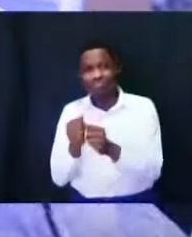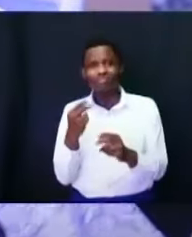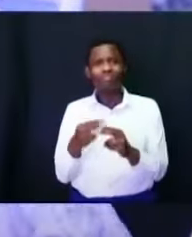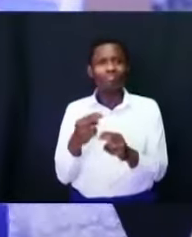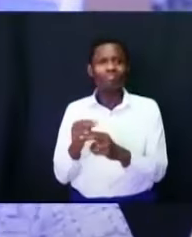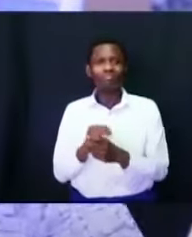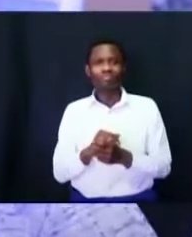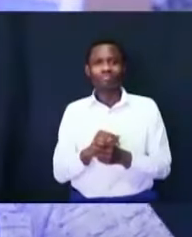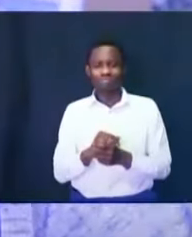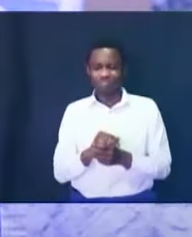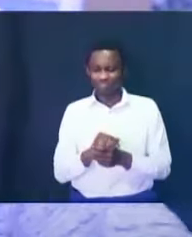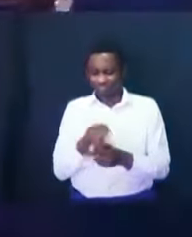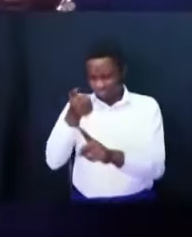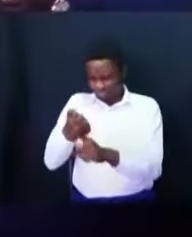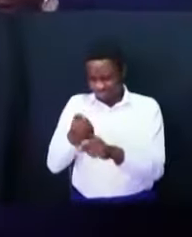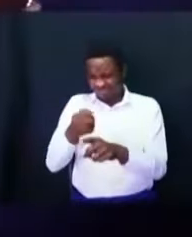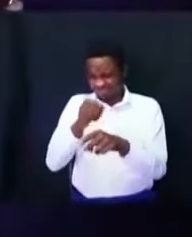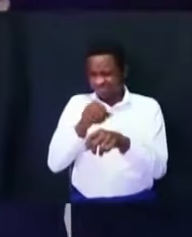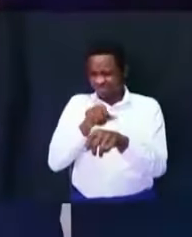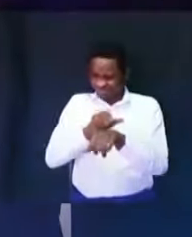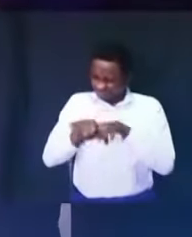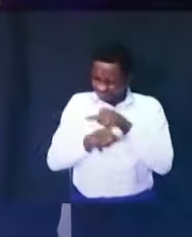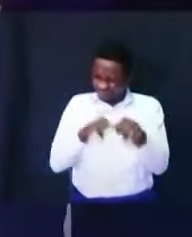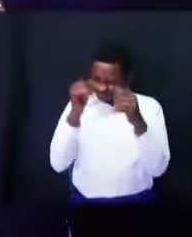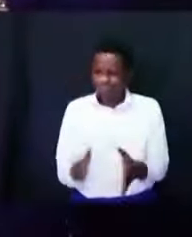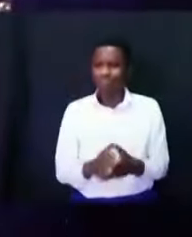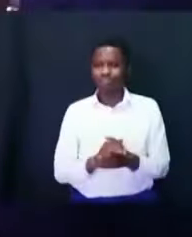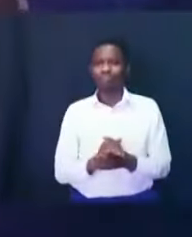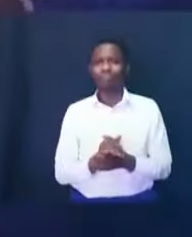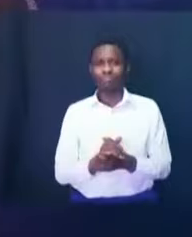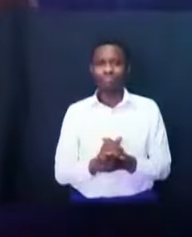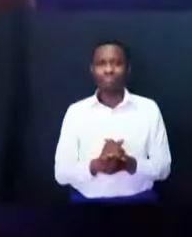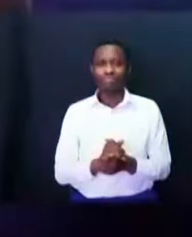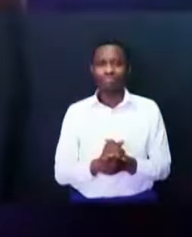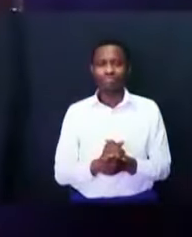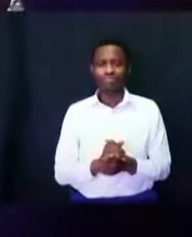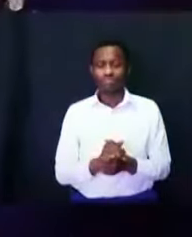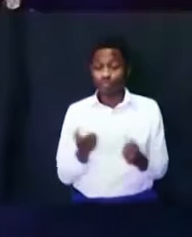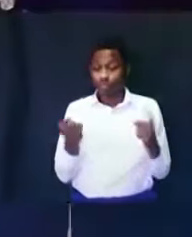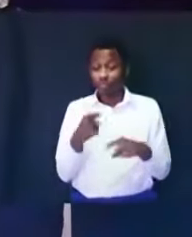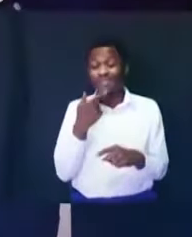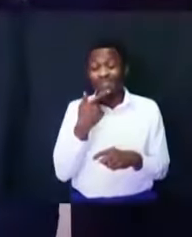so that he's a deceiver when we we say the